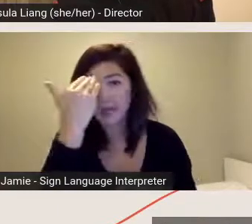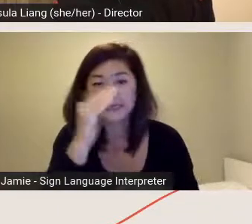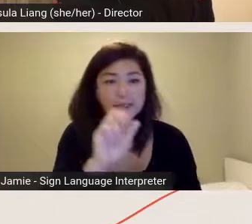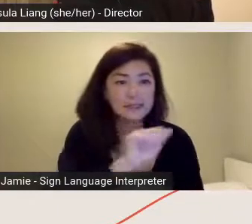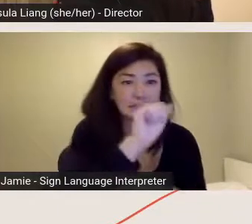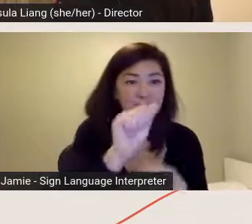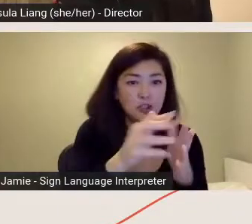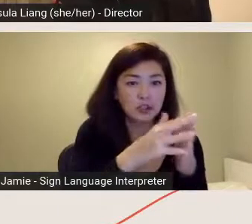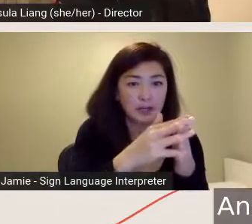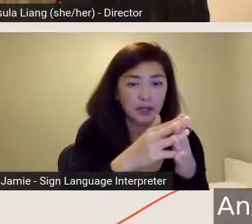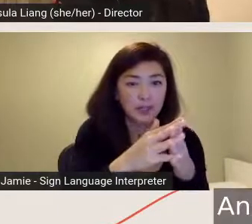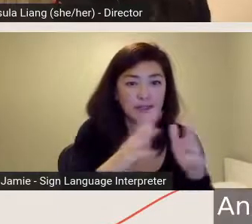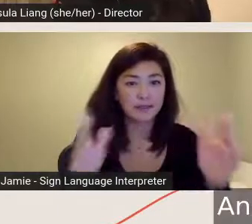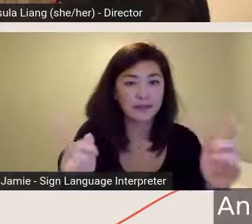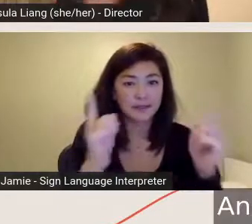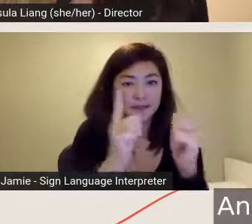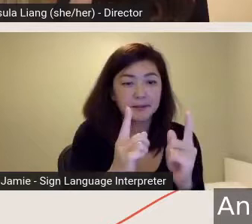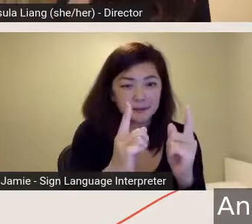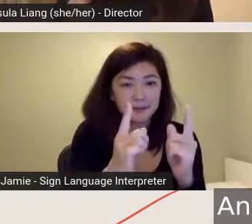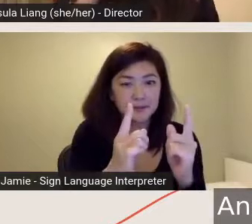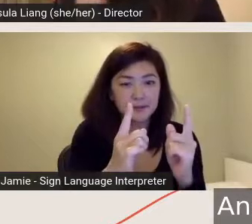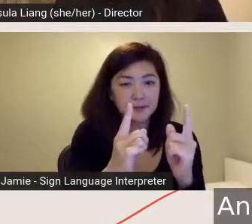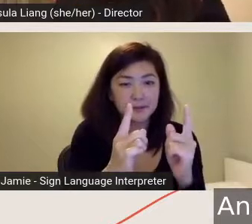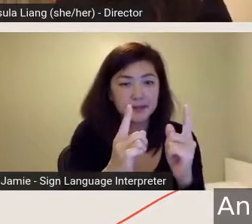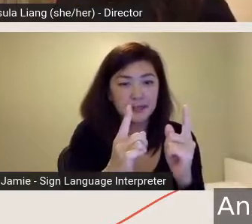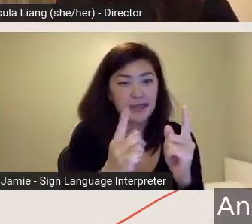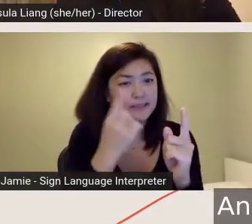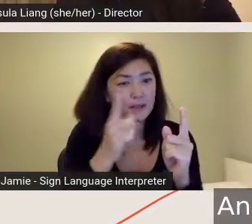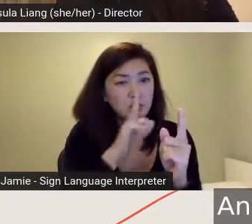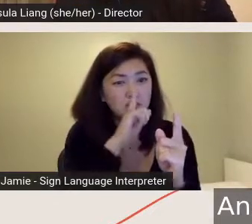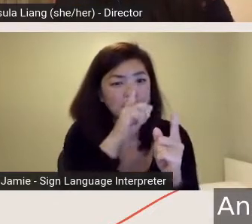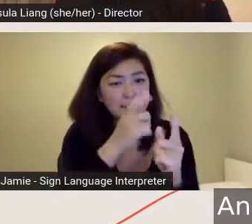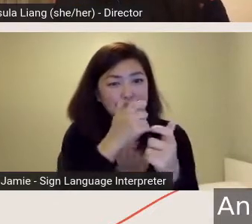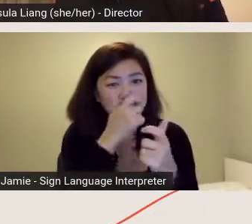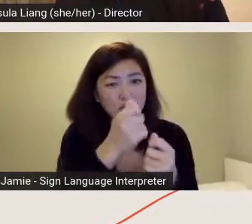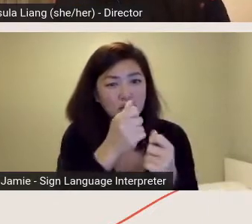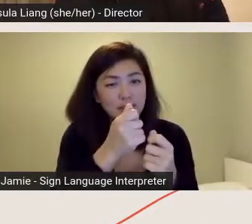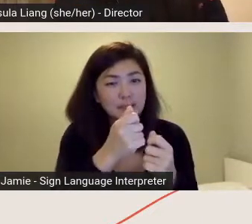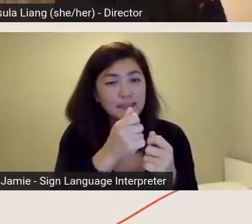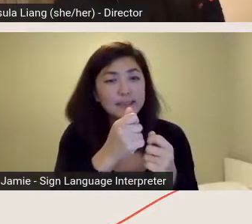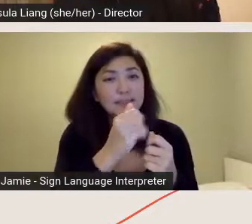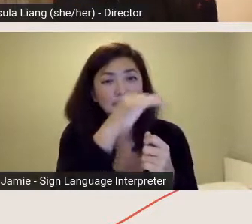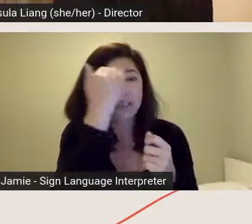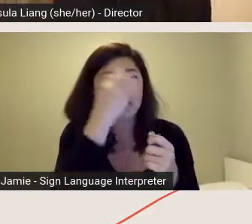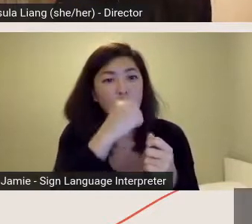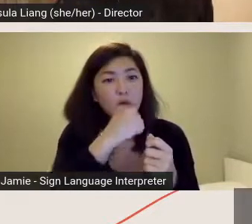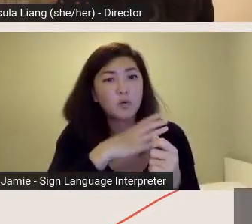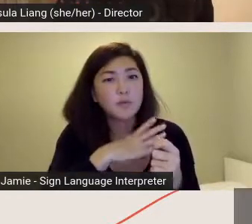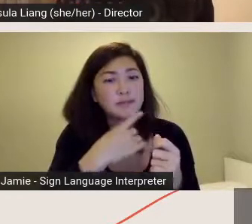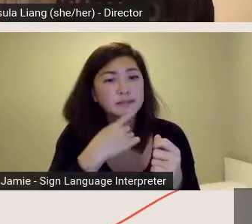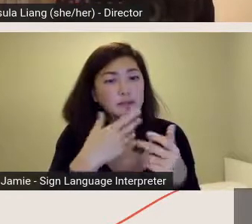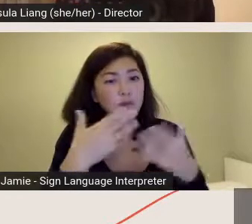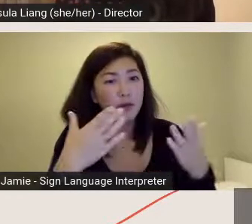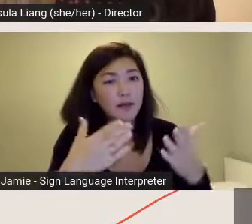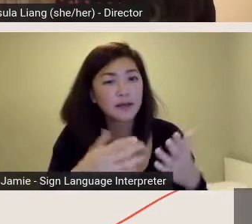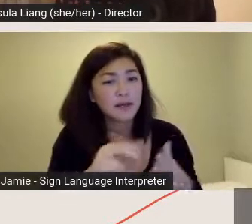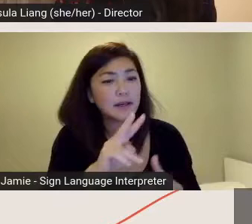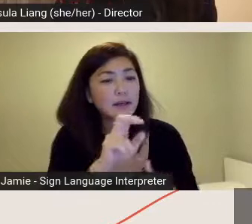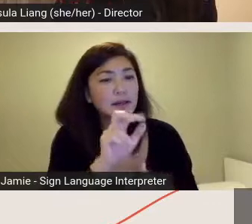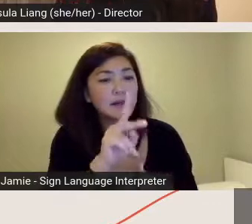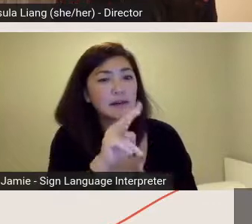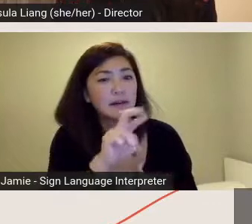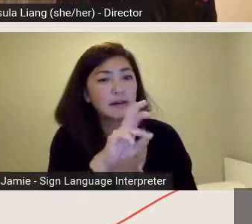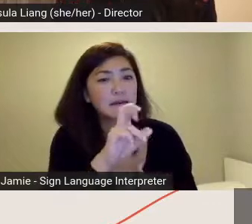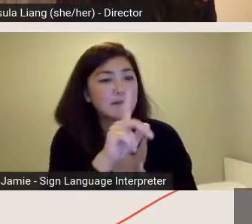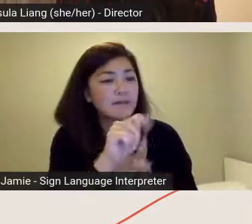American. And there's something interesting that the Black woman says, which is that the verdict does not appease the